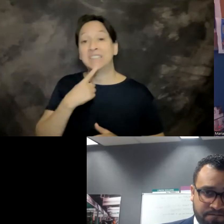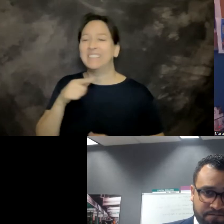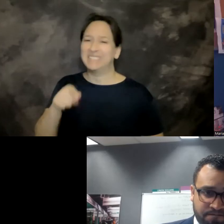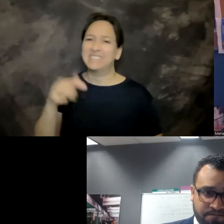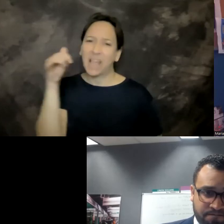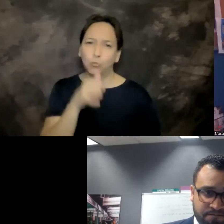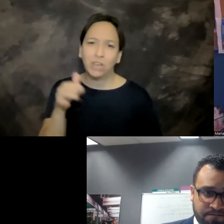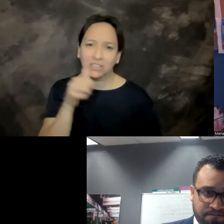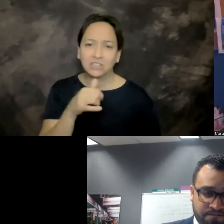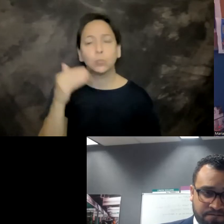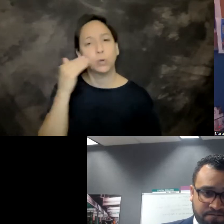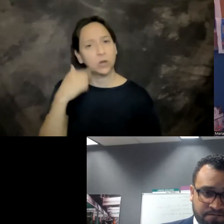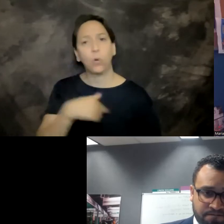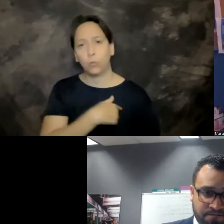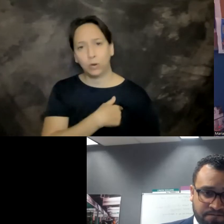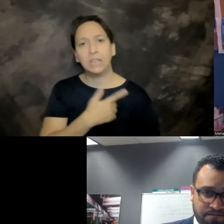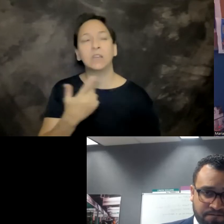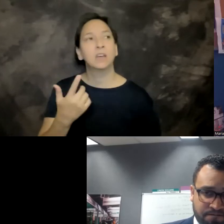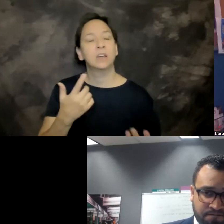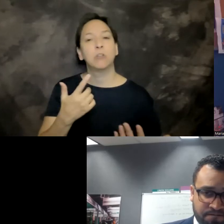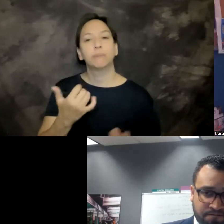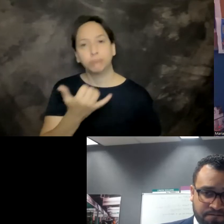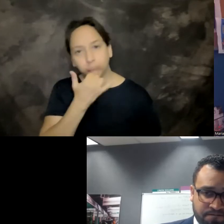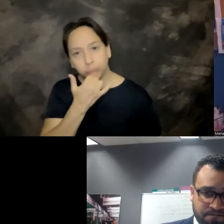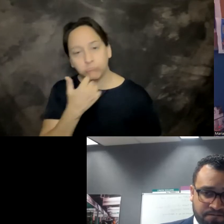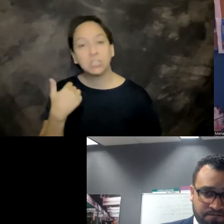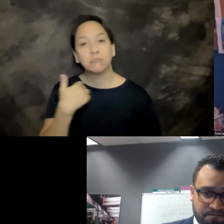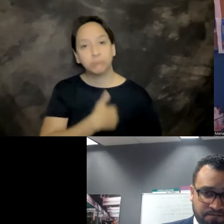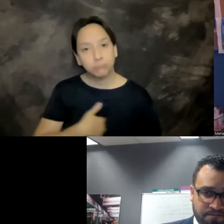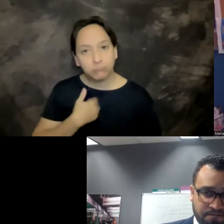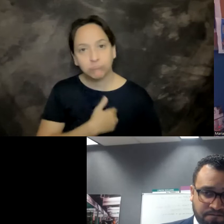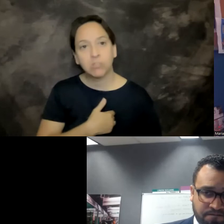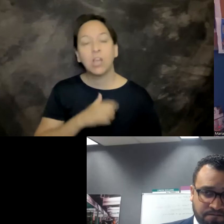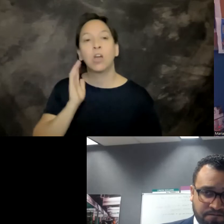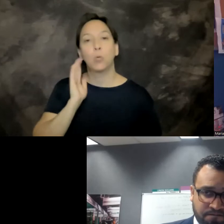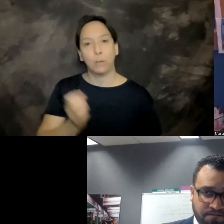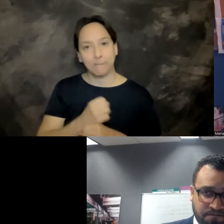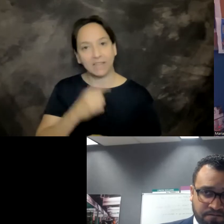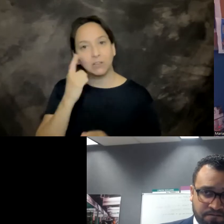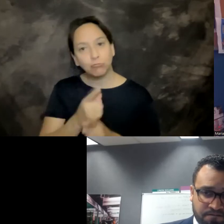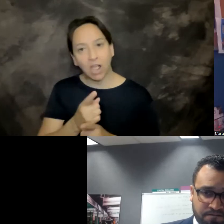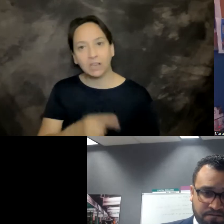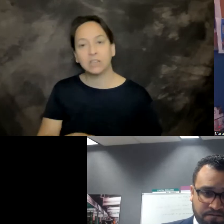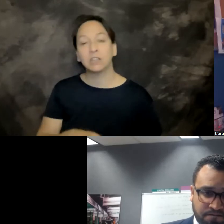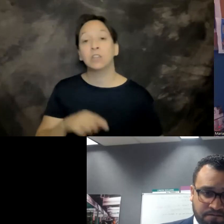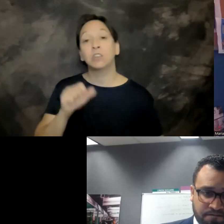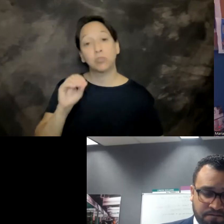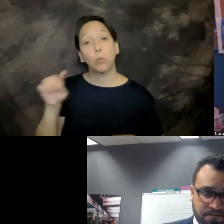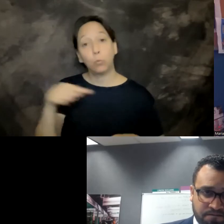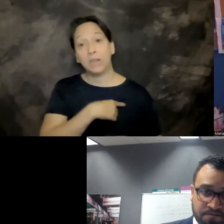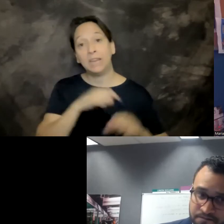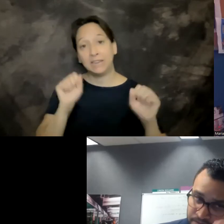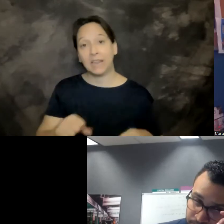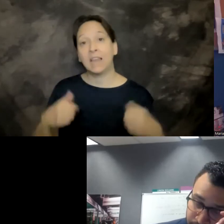fell short. We're sorry to our community. We wanna make it right. We're gonna do this, and we're gonna do this right so that we can actually have a good